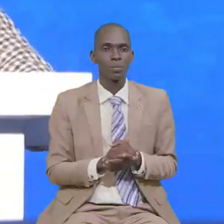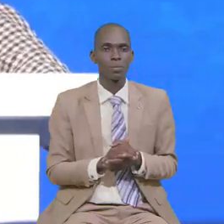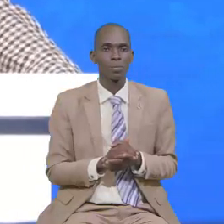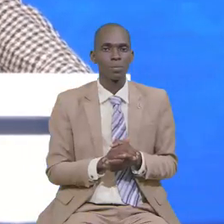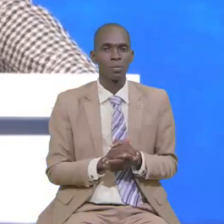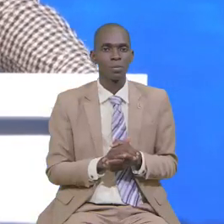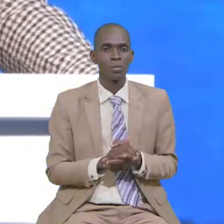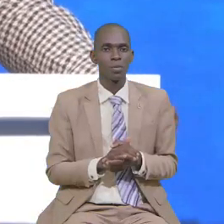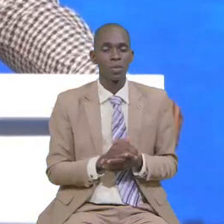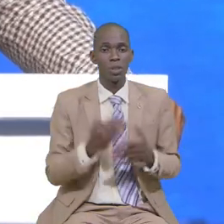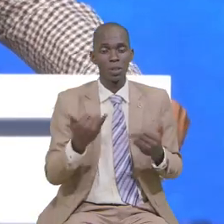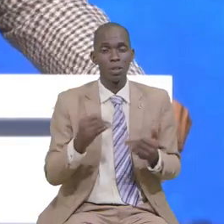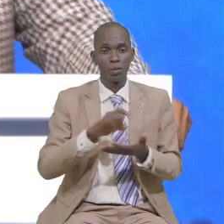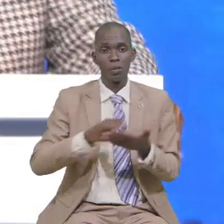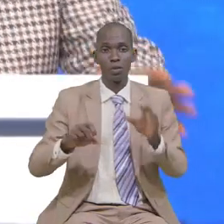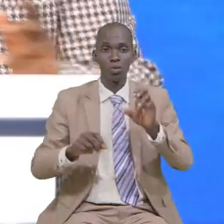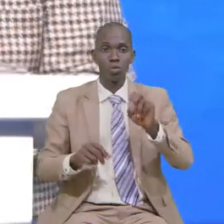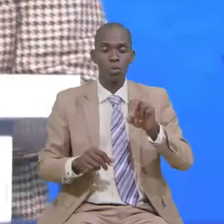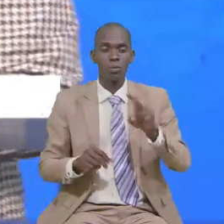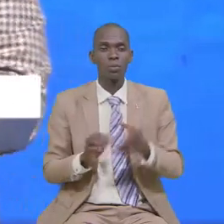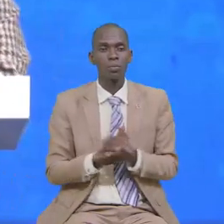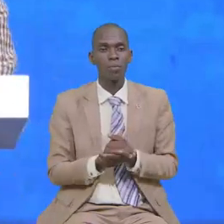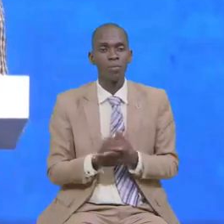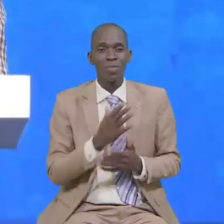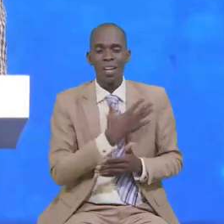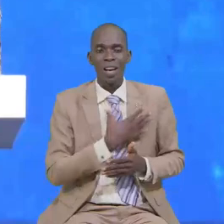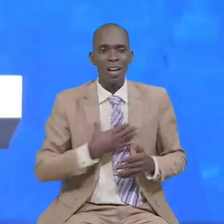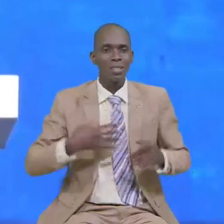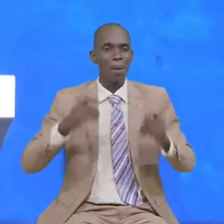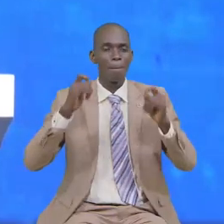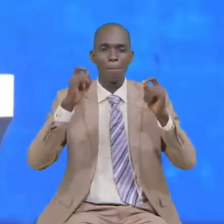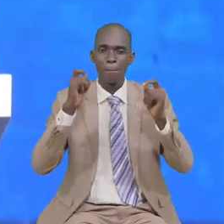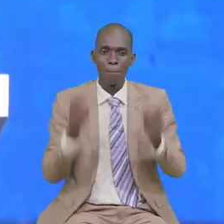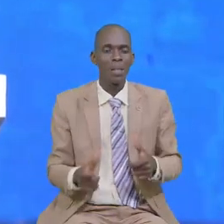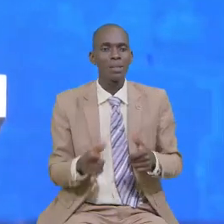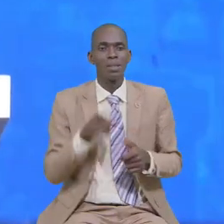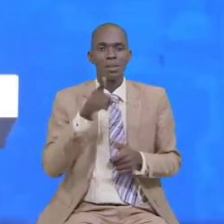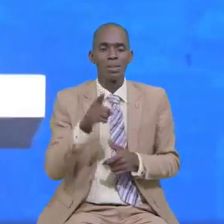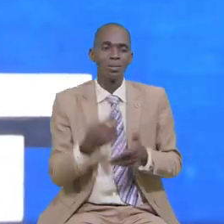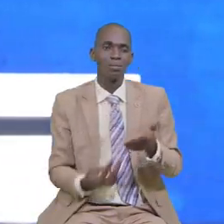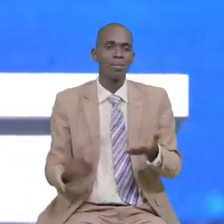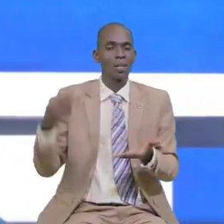Verse 12. And immediately he arose.